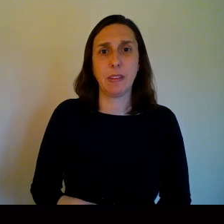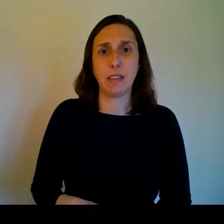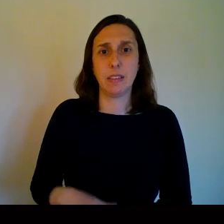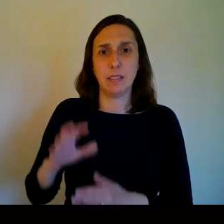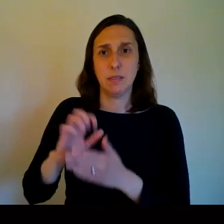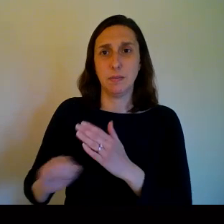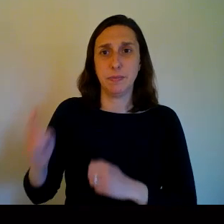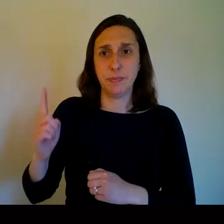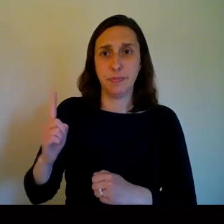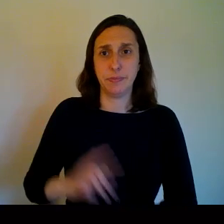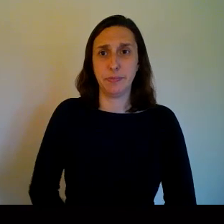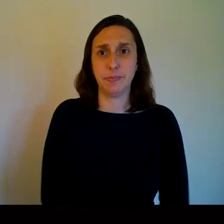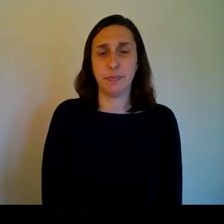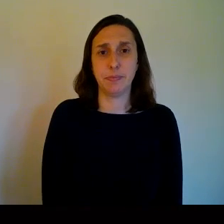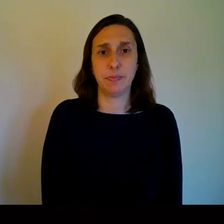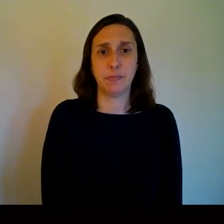1.